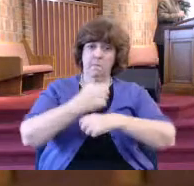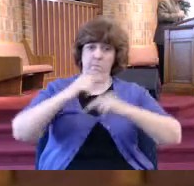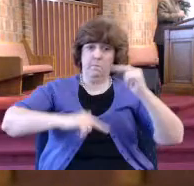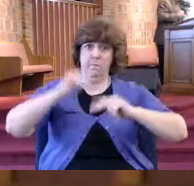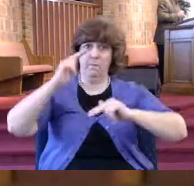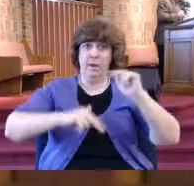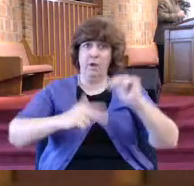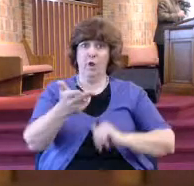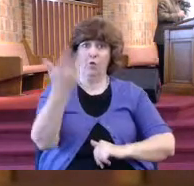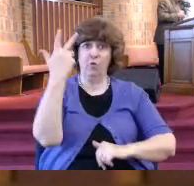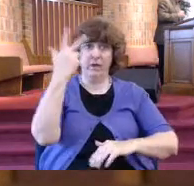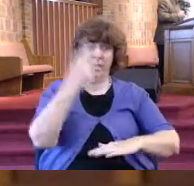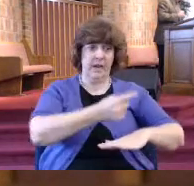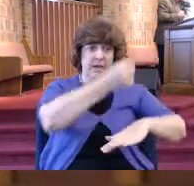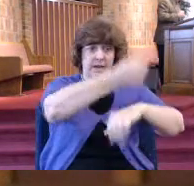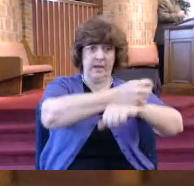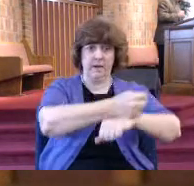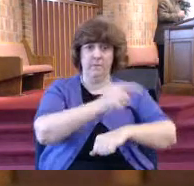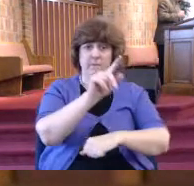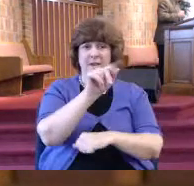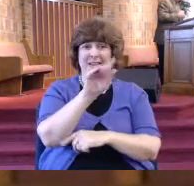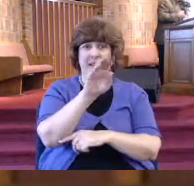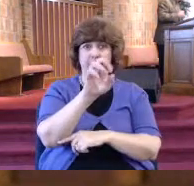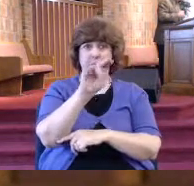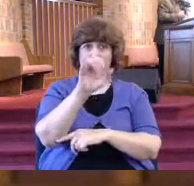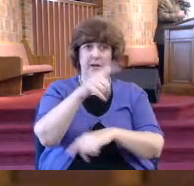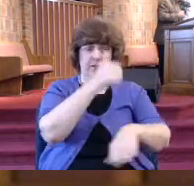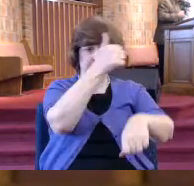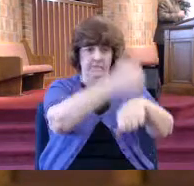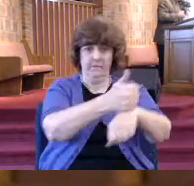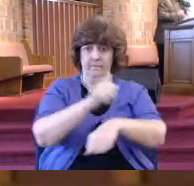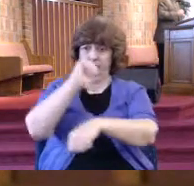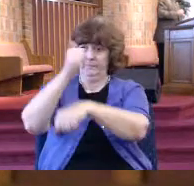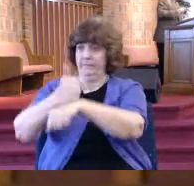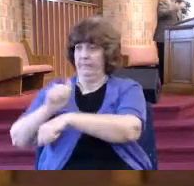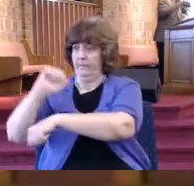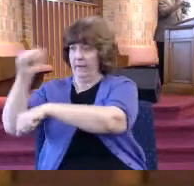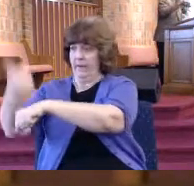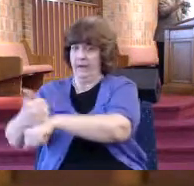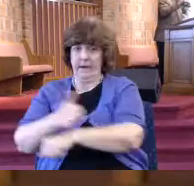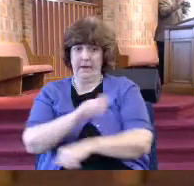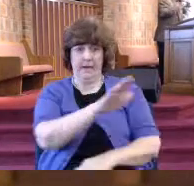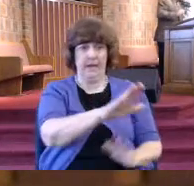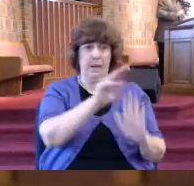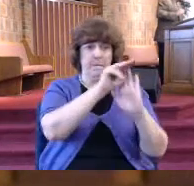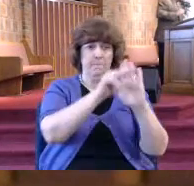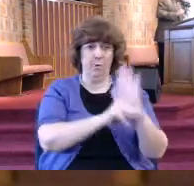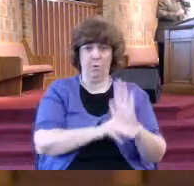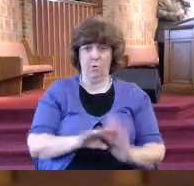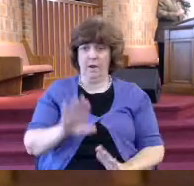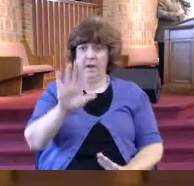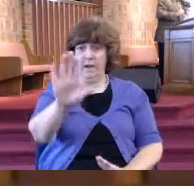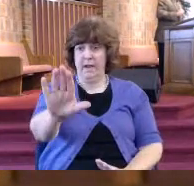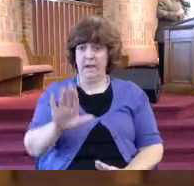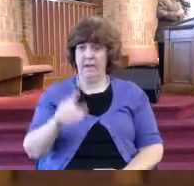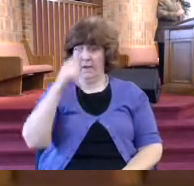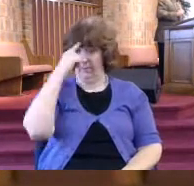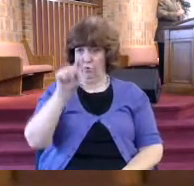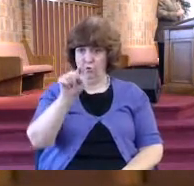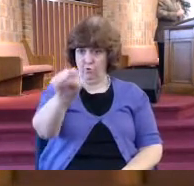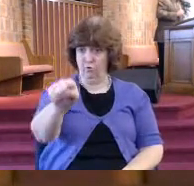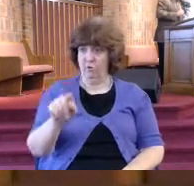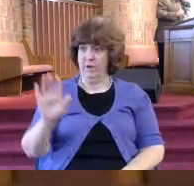tabernacles, one for You, one for Moses, and one for Elijah. Now let's pause there for just a moment